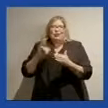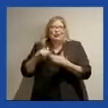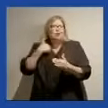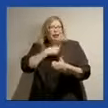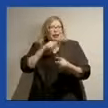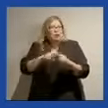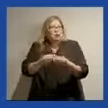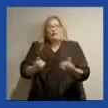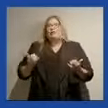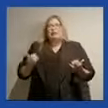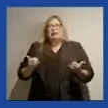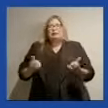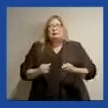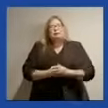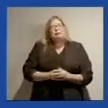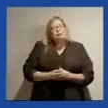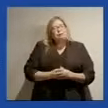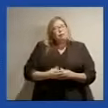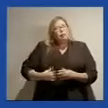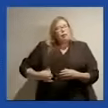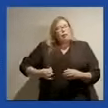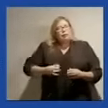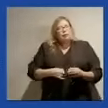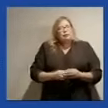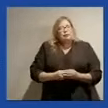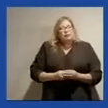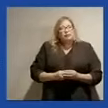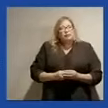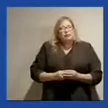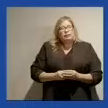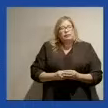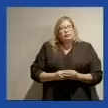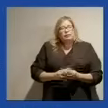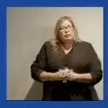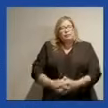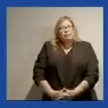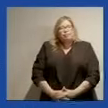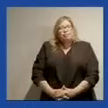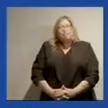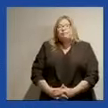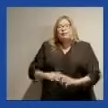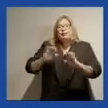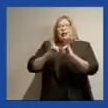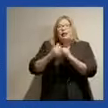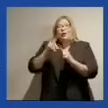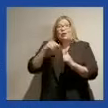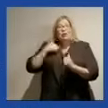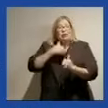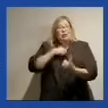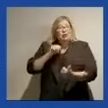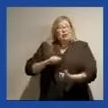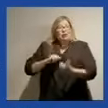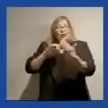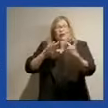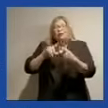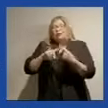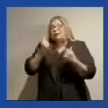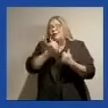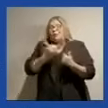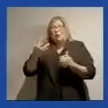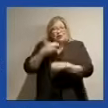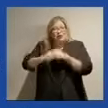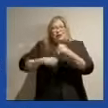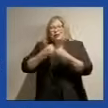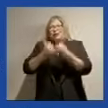$27.6 billion budget challenge. So let's get into this. How do we address, again, from a multi-year prism, this